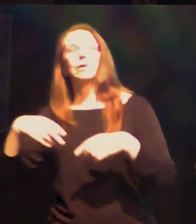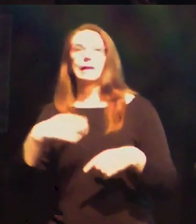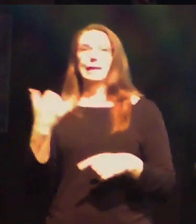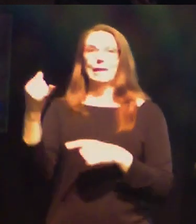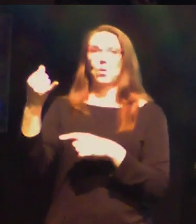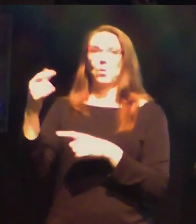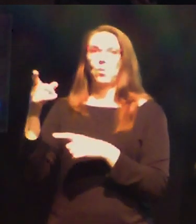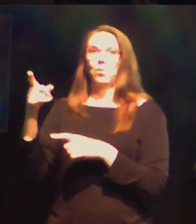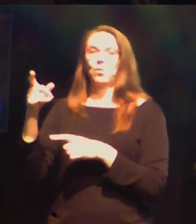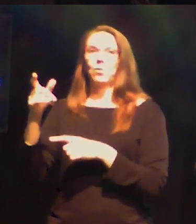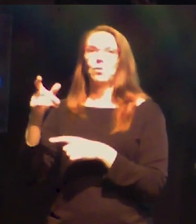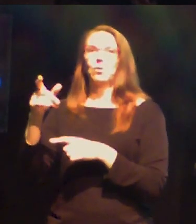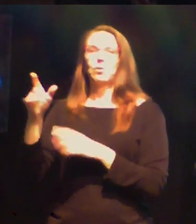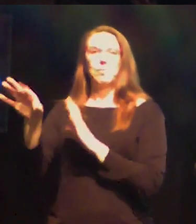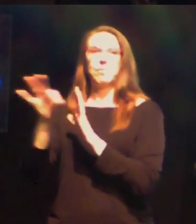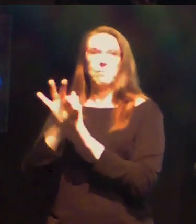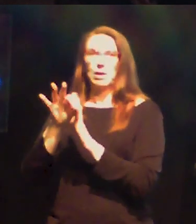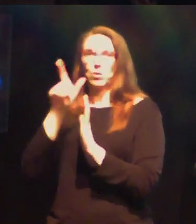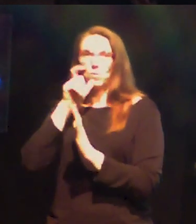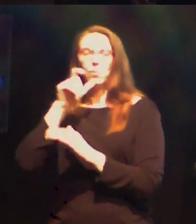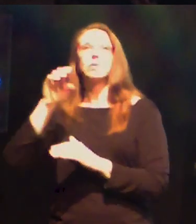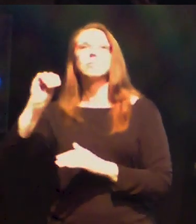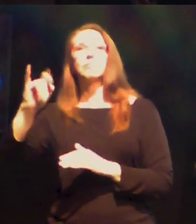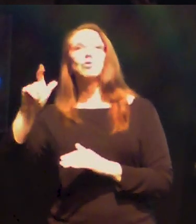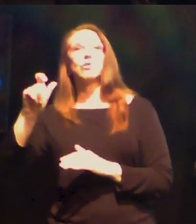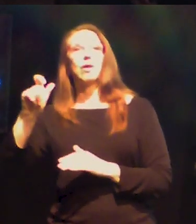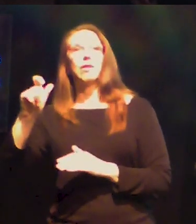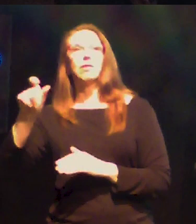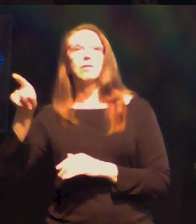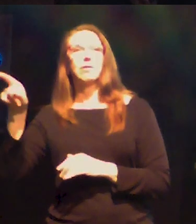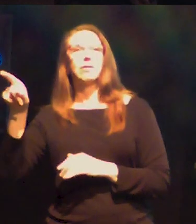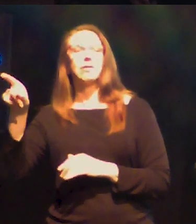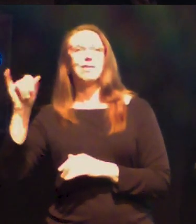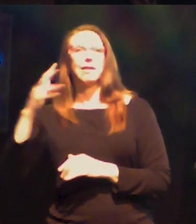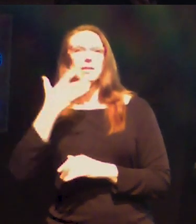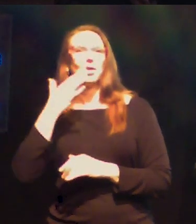yellow was chosen by Michelle to tell her story.